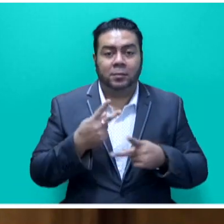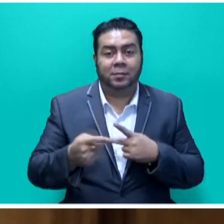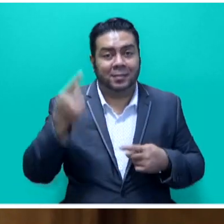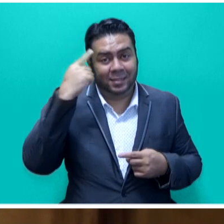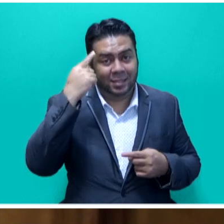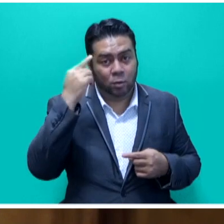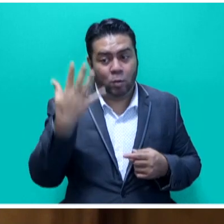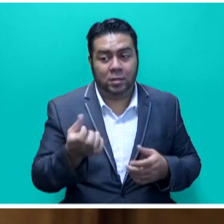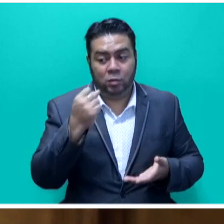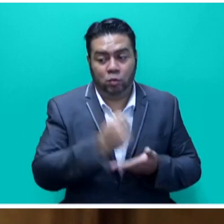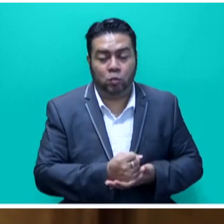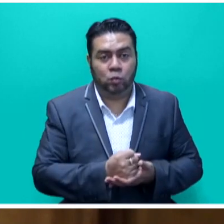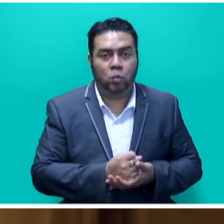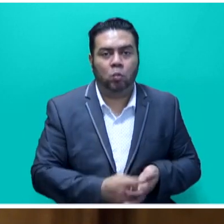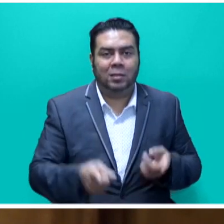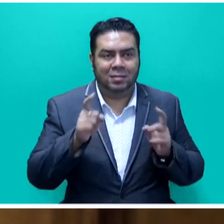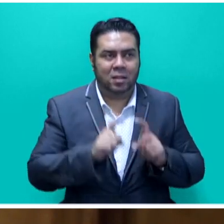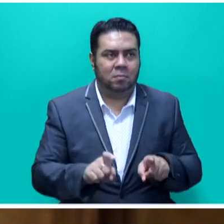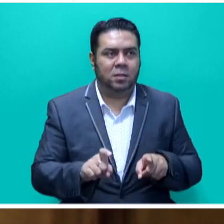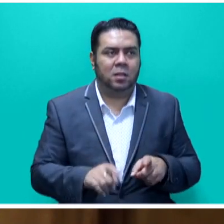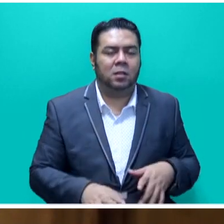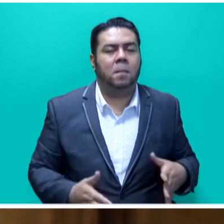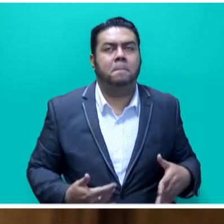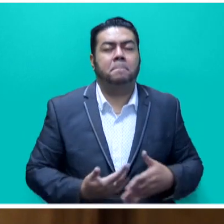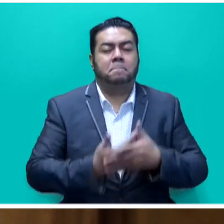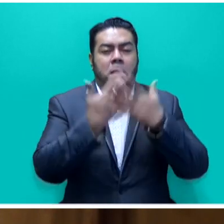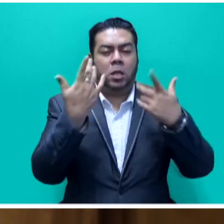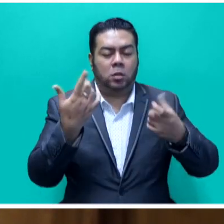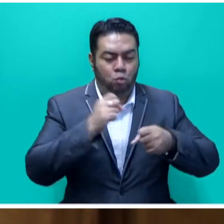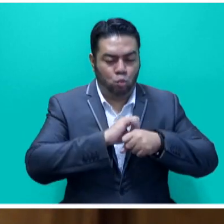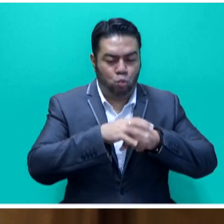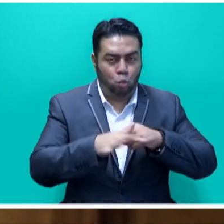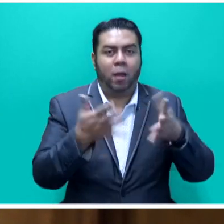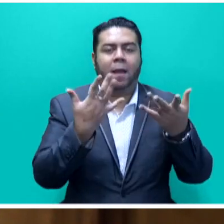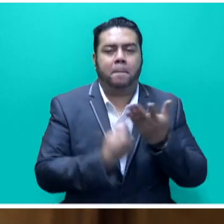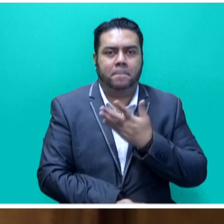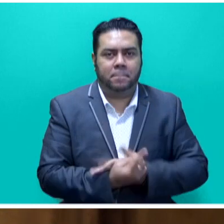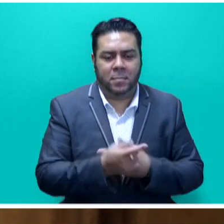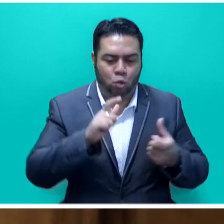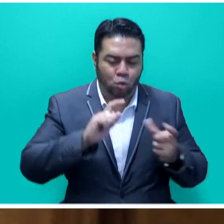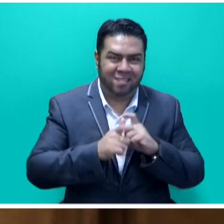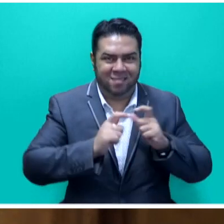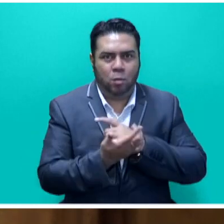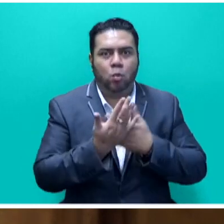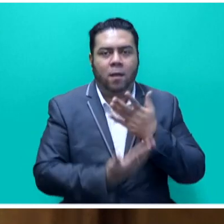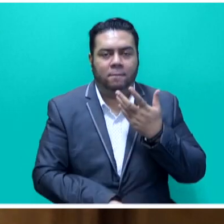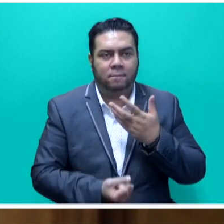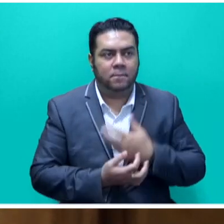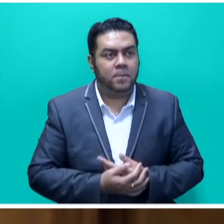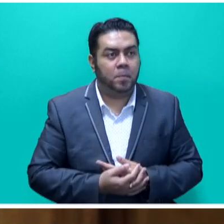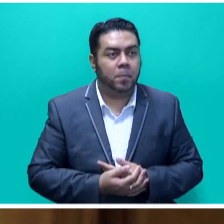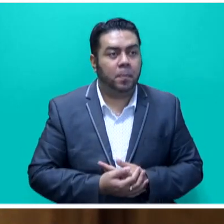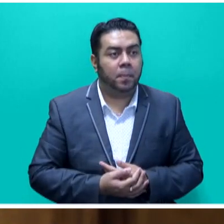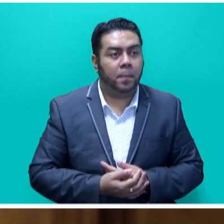what ensured that we remain stable, even in the biggest crisis we ever faced, especially when it came to supporting the needs of the most